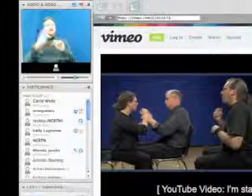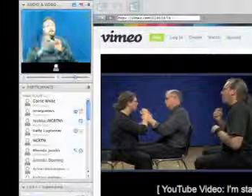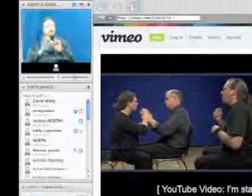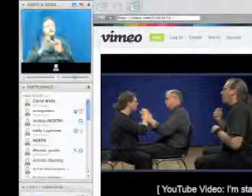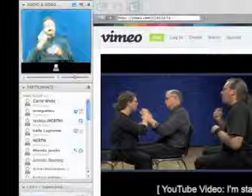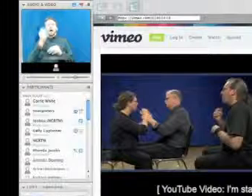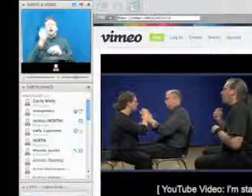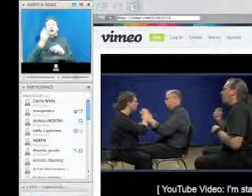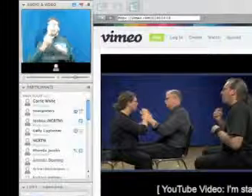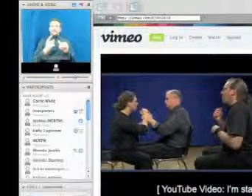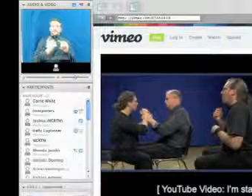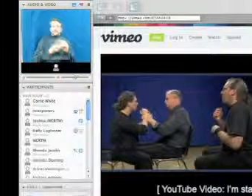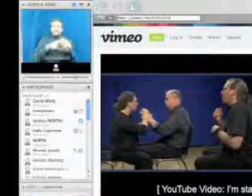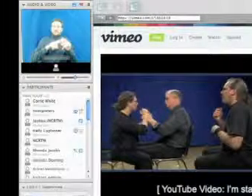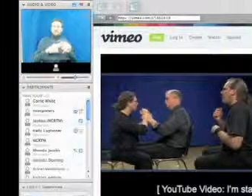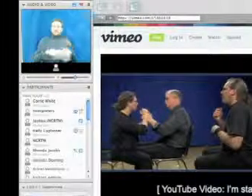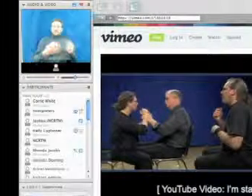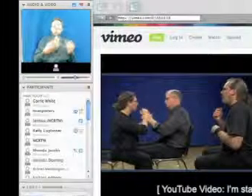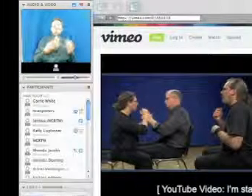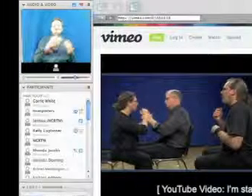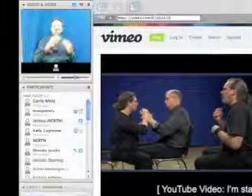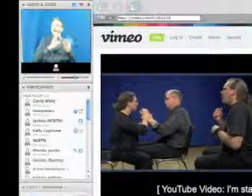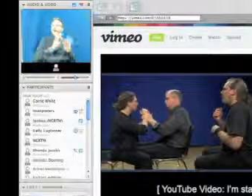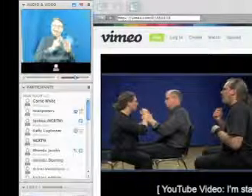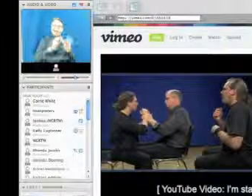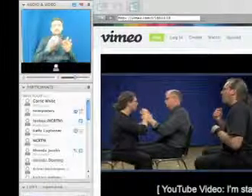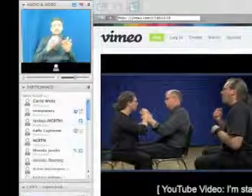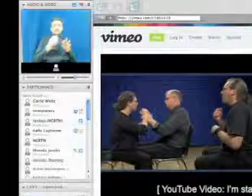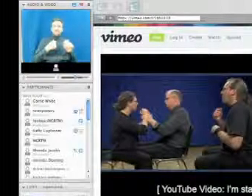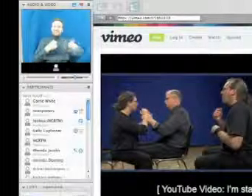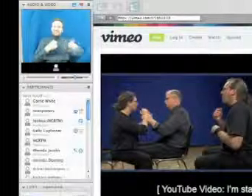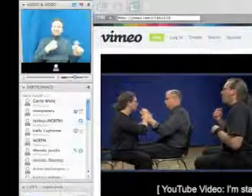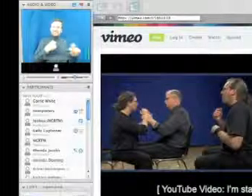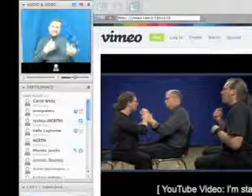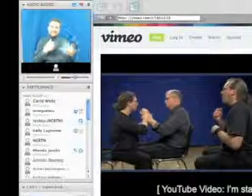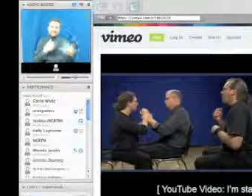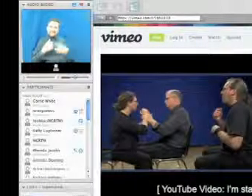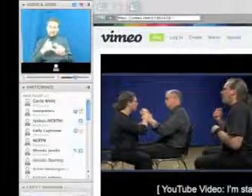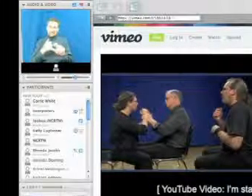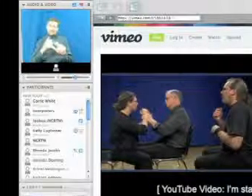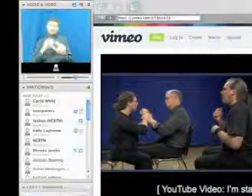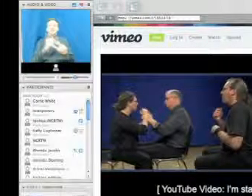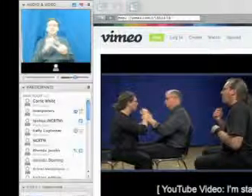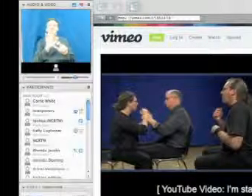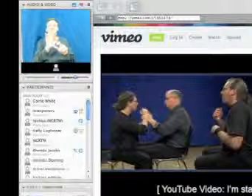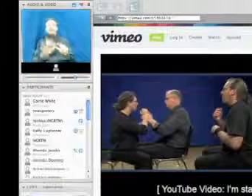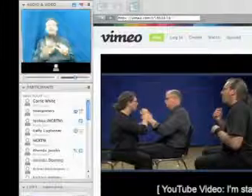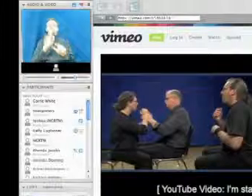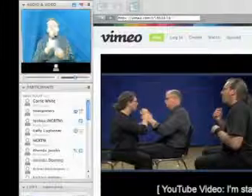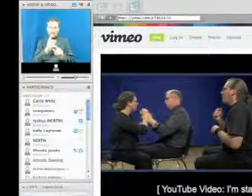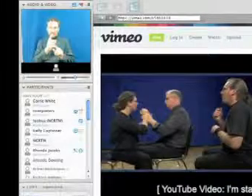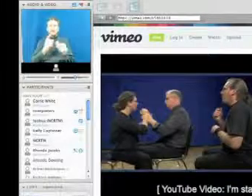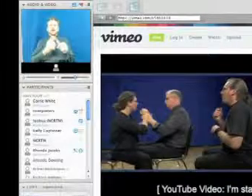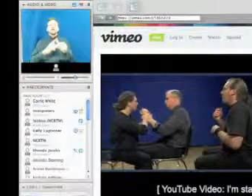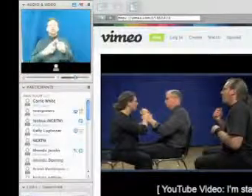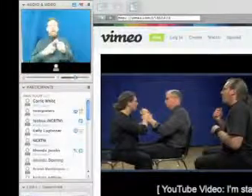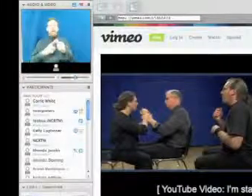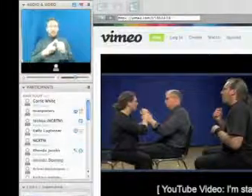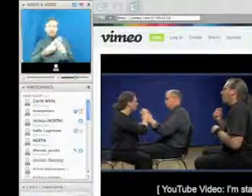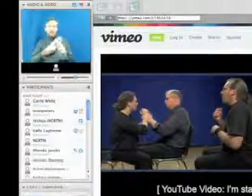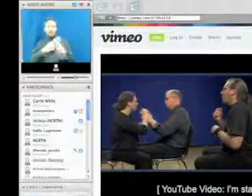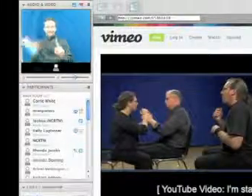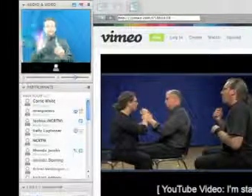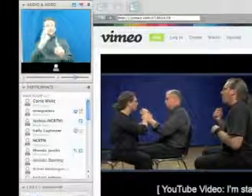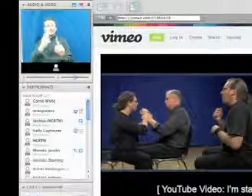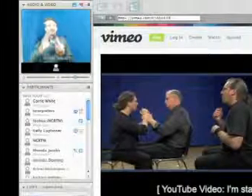in. And then you'll see a split screen with the interpreters on the left and the video, the lecture